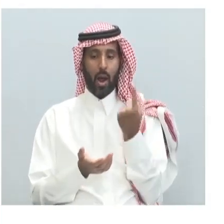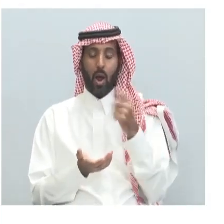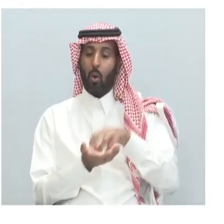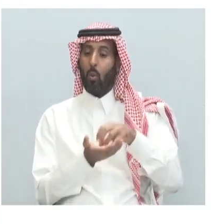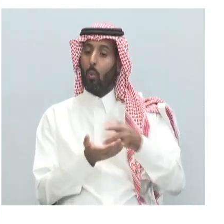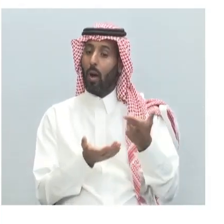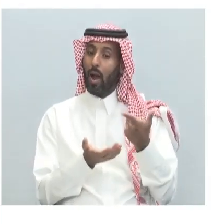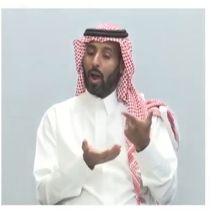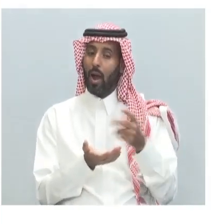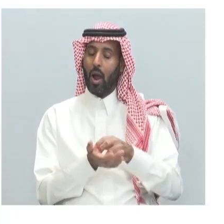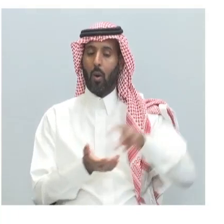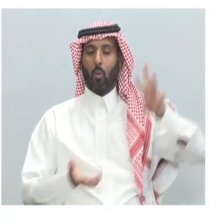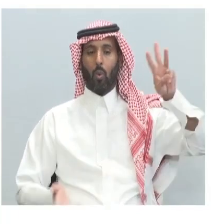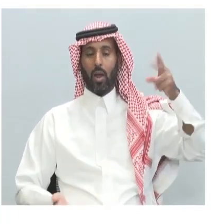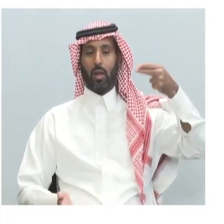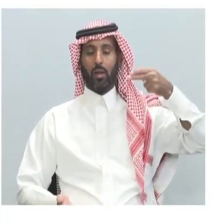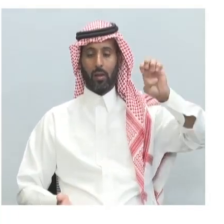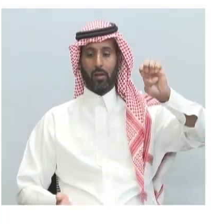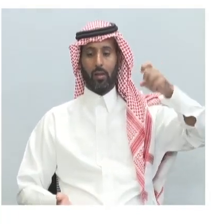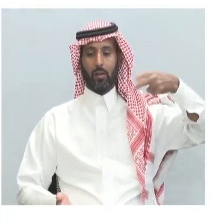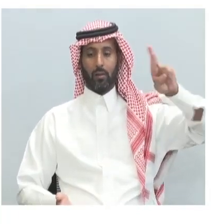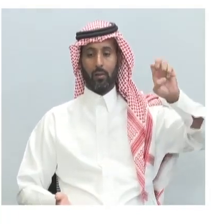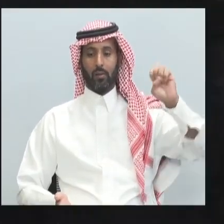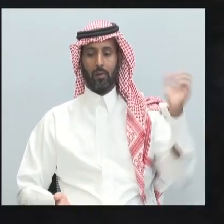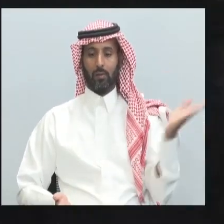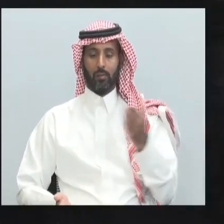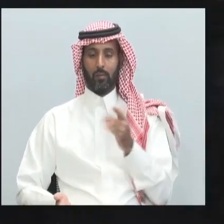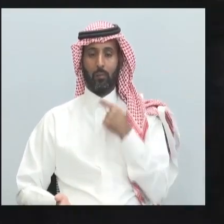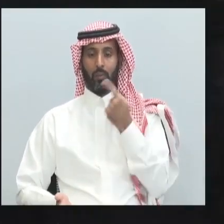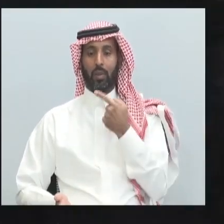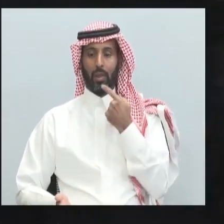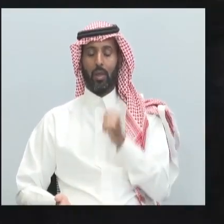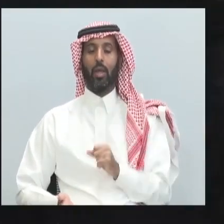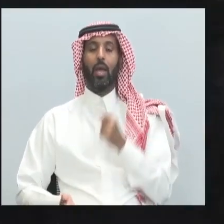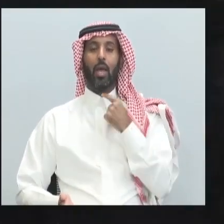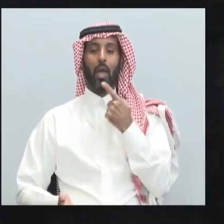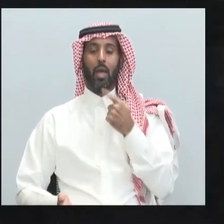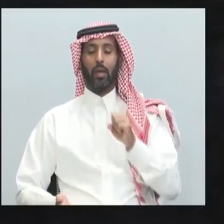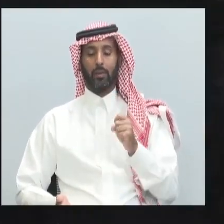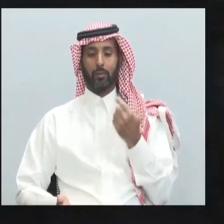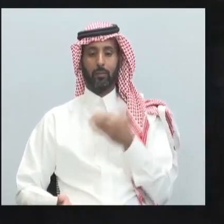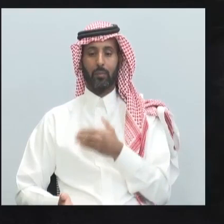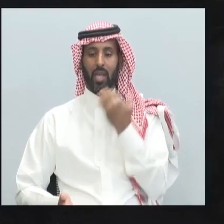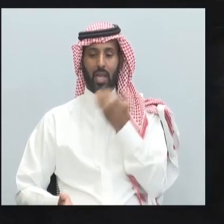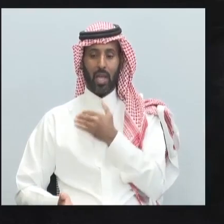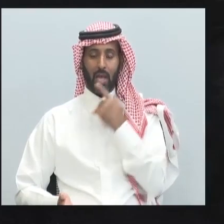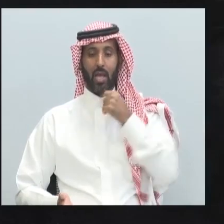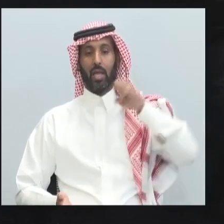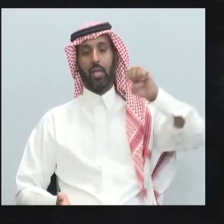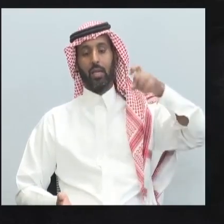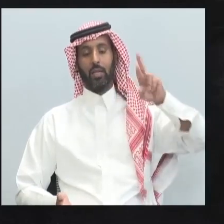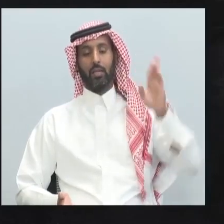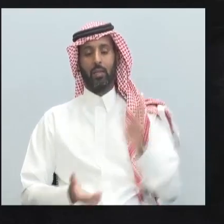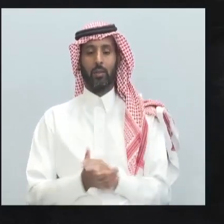where, okay? So if you have E-R-E, you will pronounce as eh, air, where.